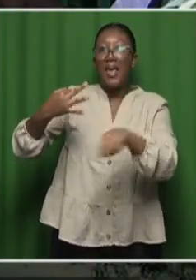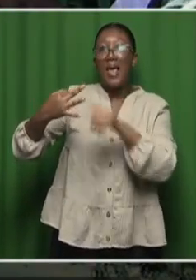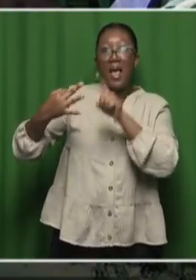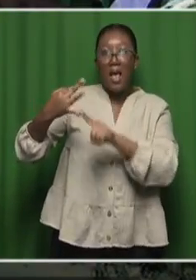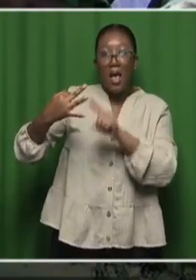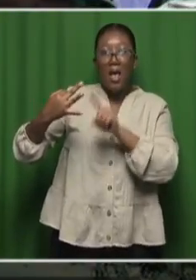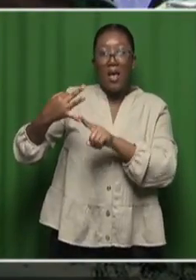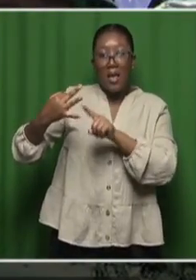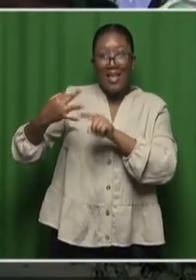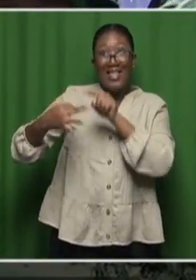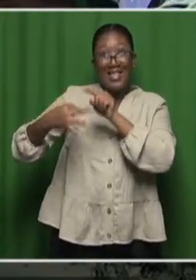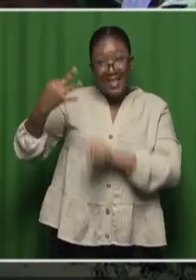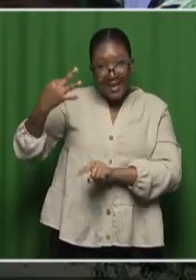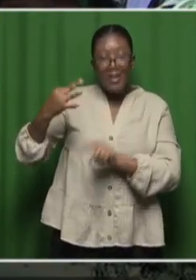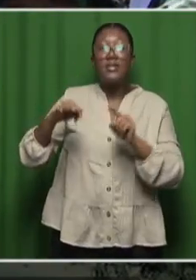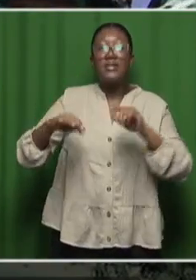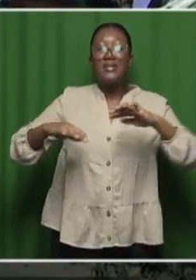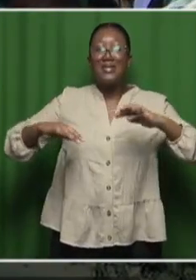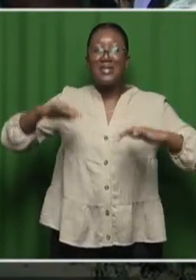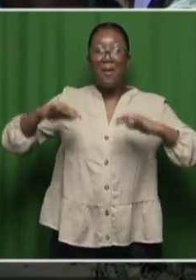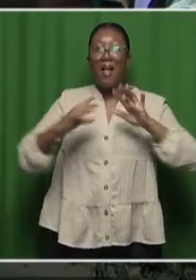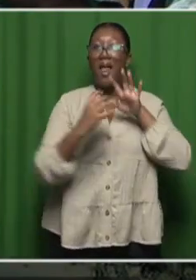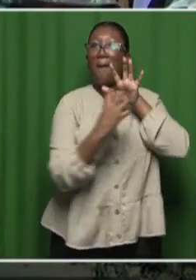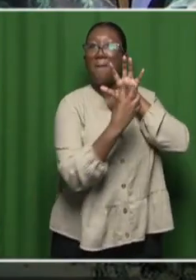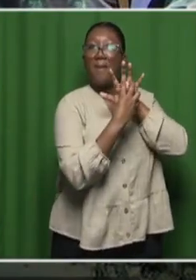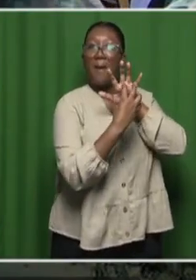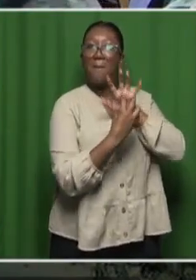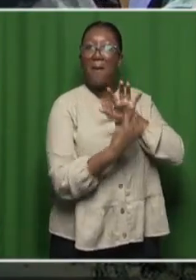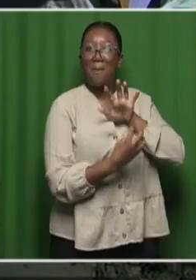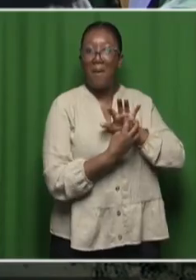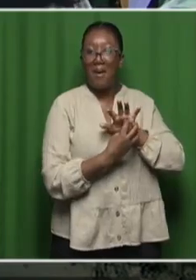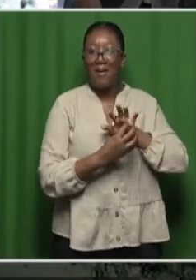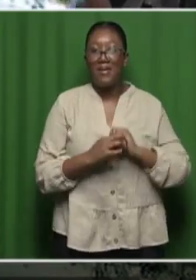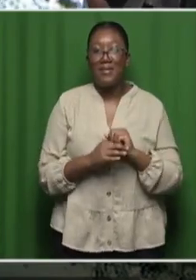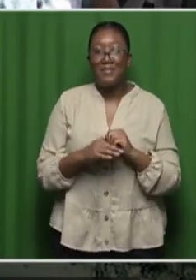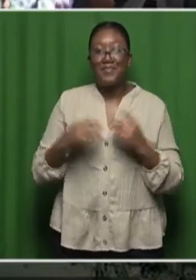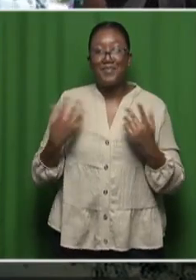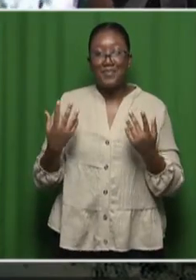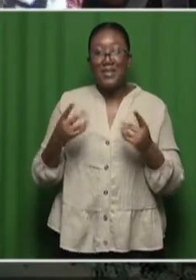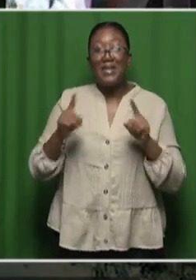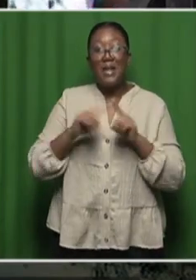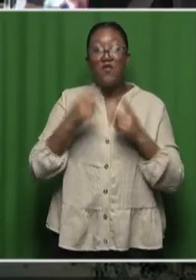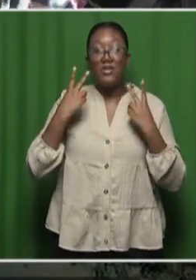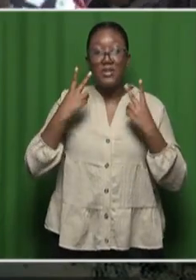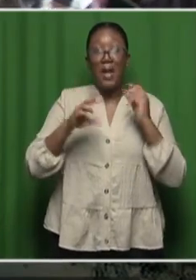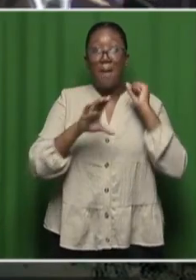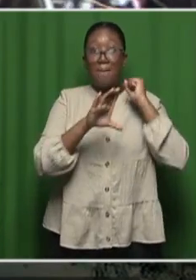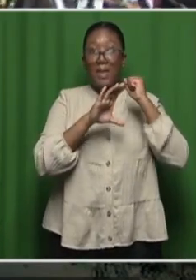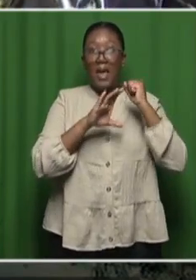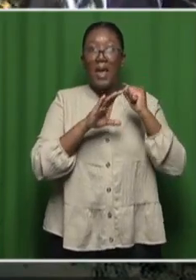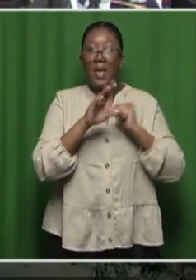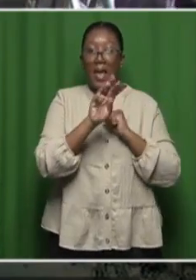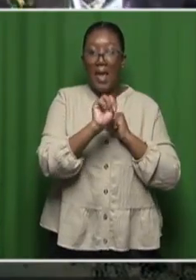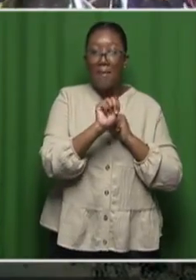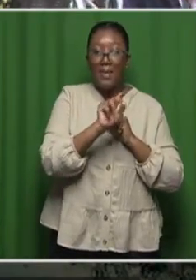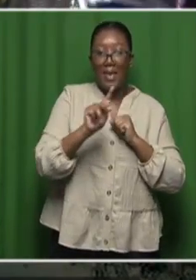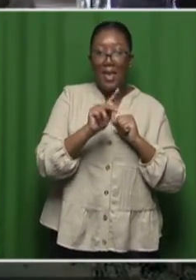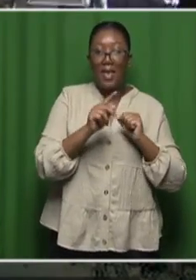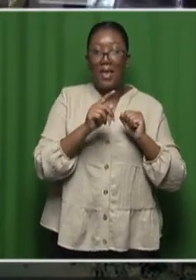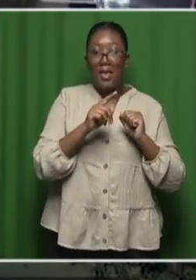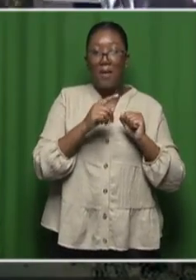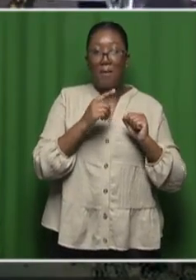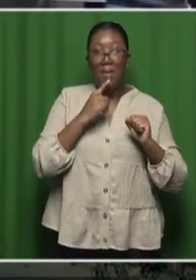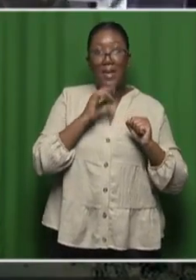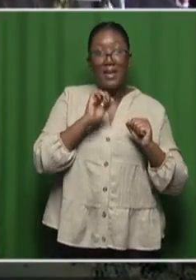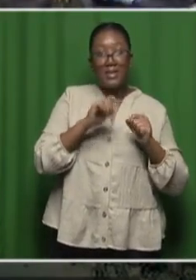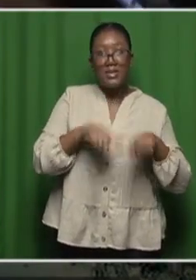warrior with spear device, where the spear is above the shoulder. Whereas arguably, MK is maybe saying their logo